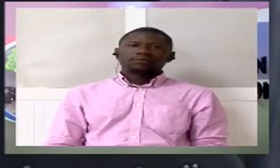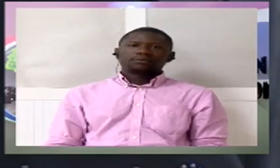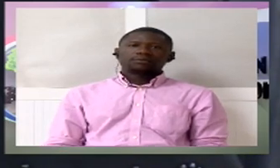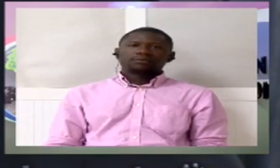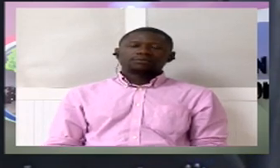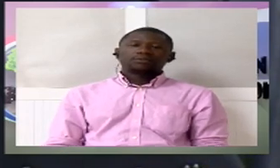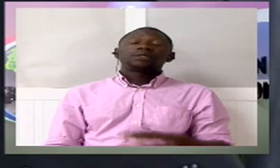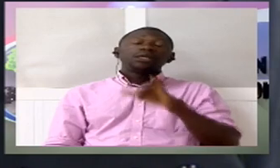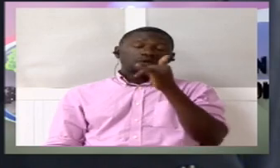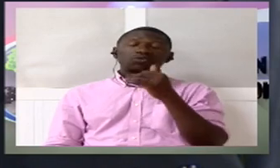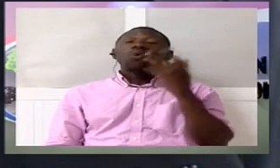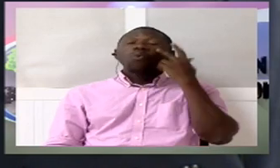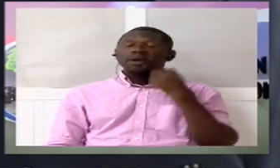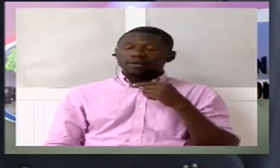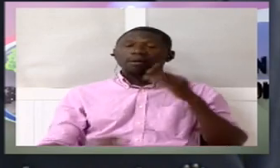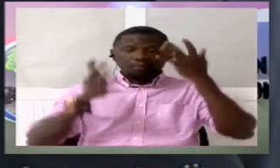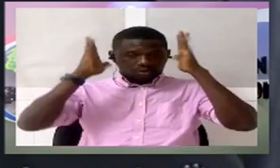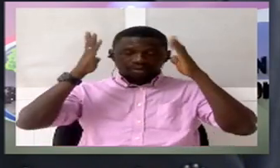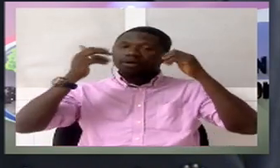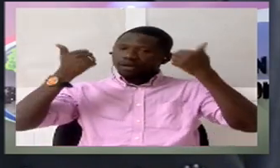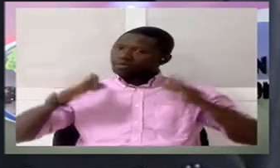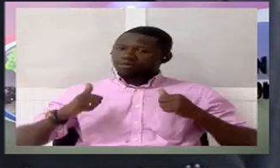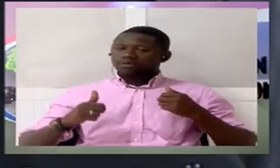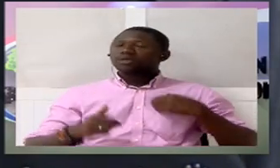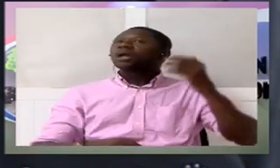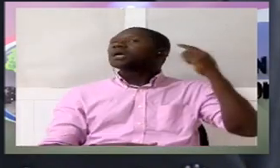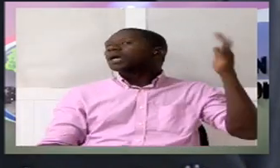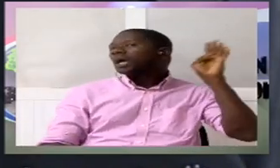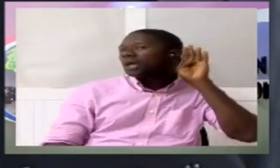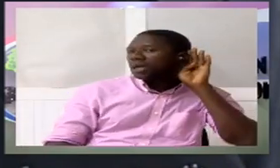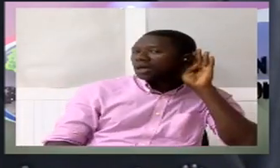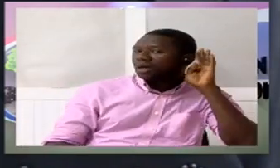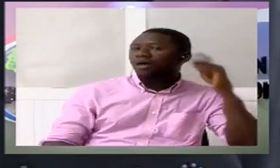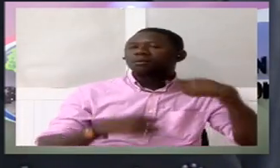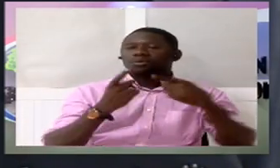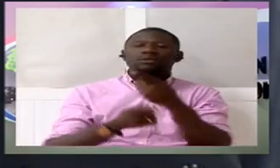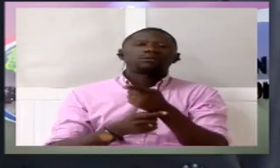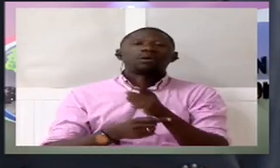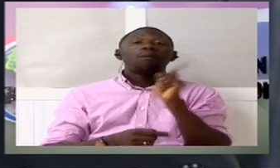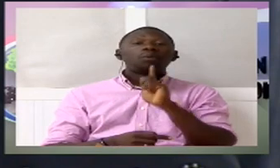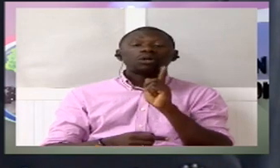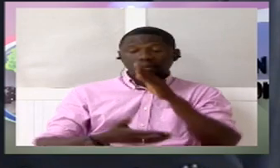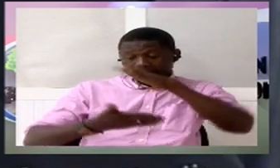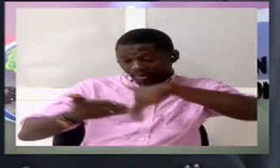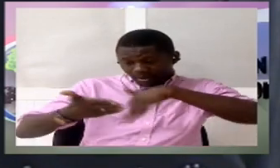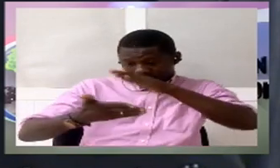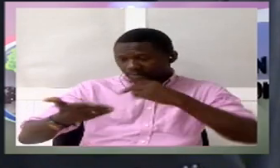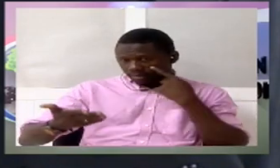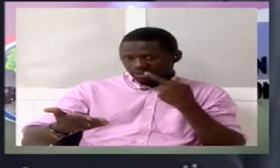moy. Yes, it was when the problem happened that I got to hear about that. But the documents that